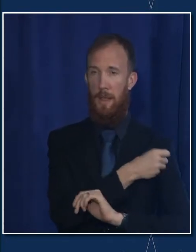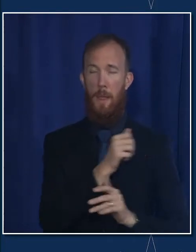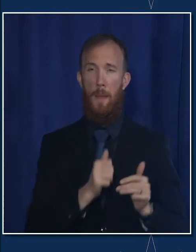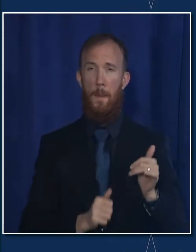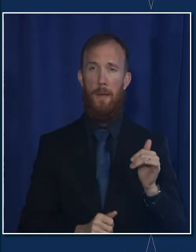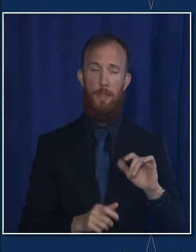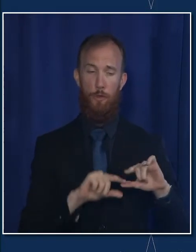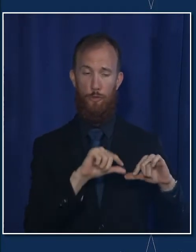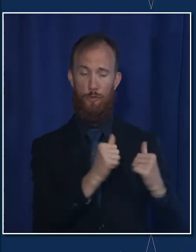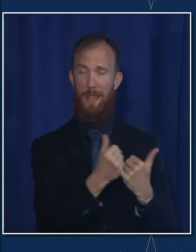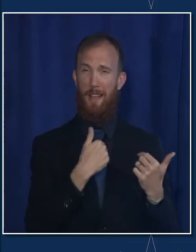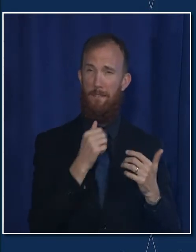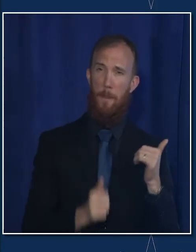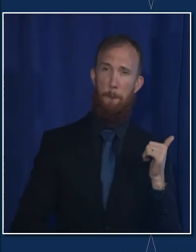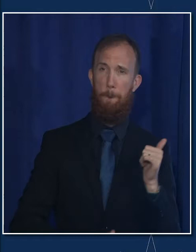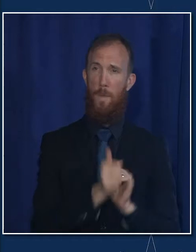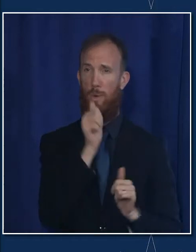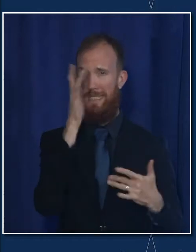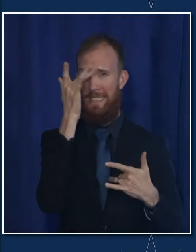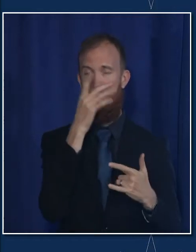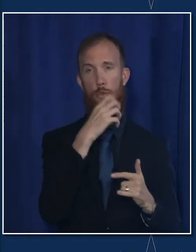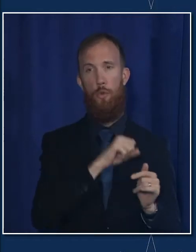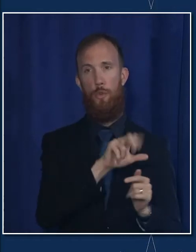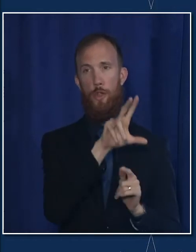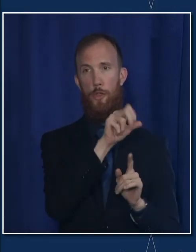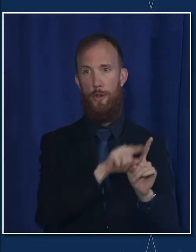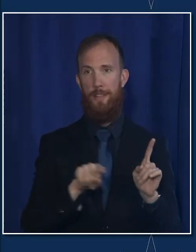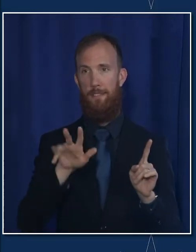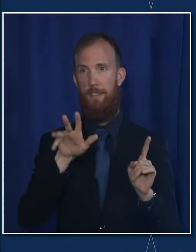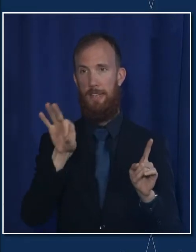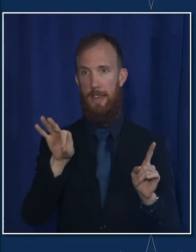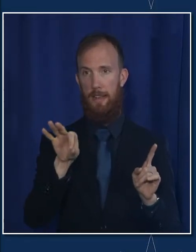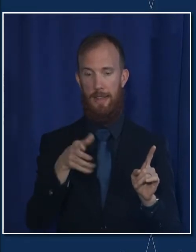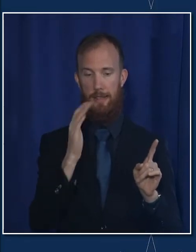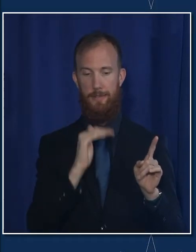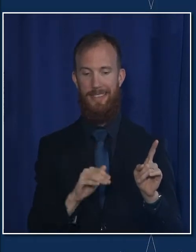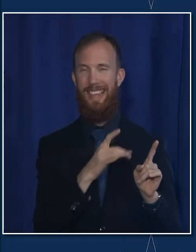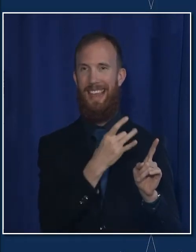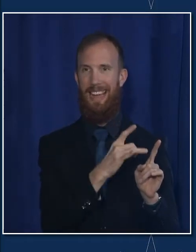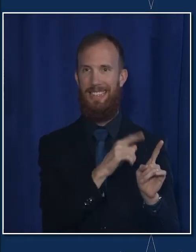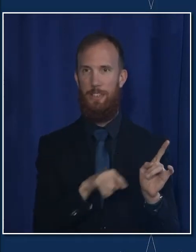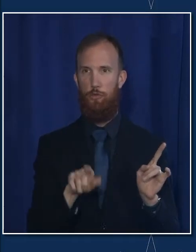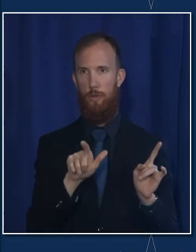is in those between 30 and 59, followed by those 18 to 29.